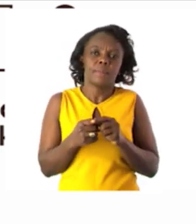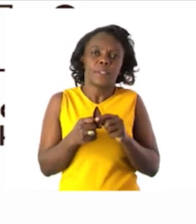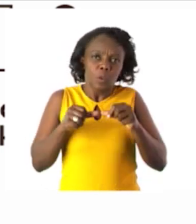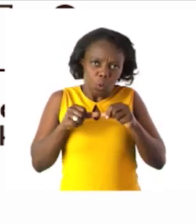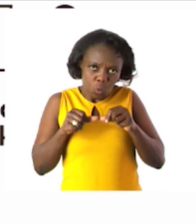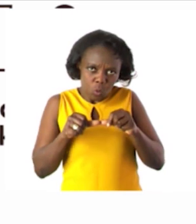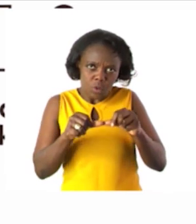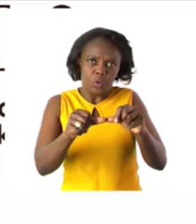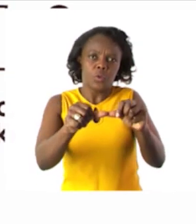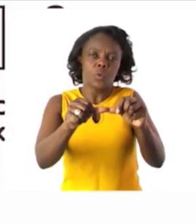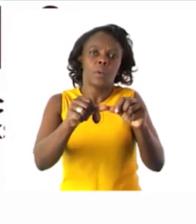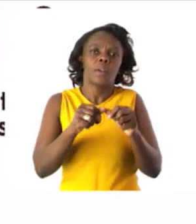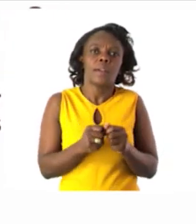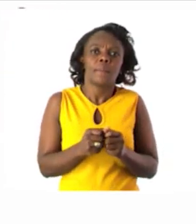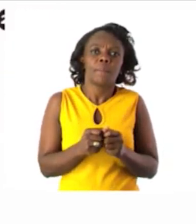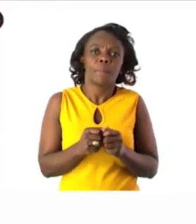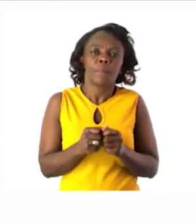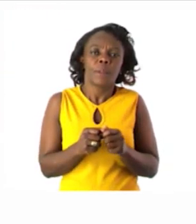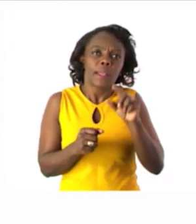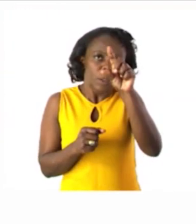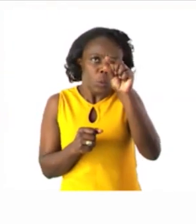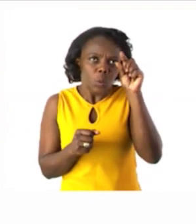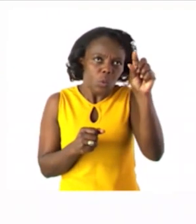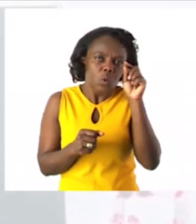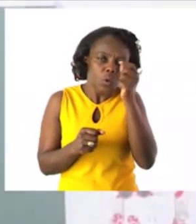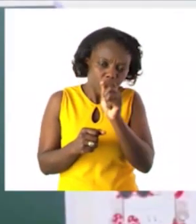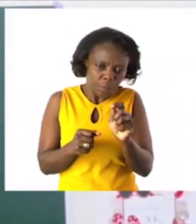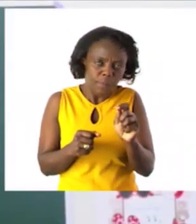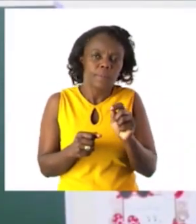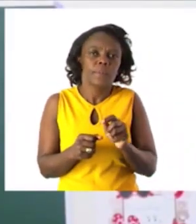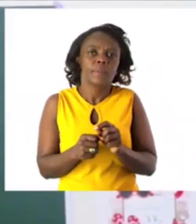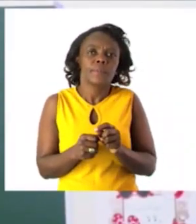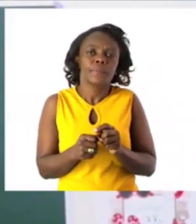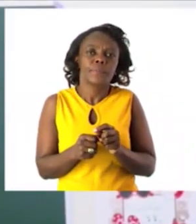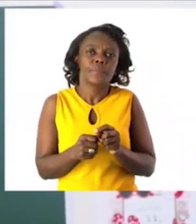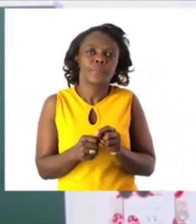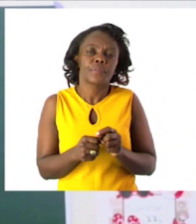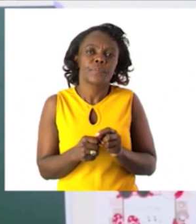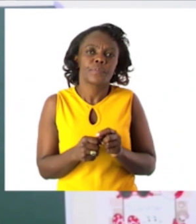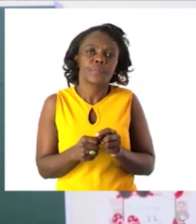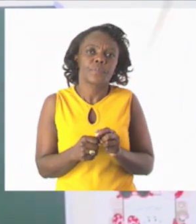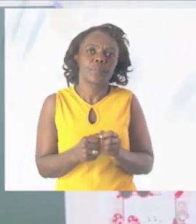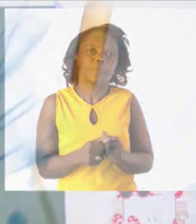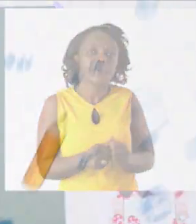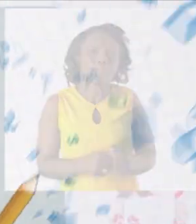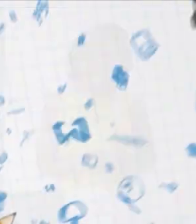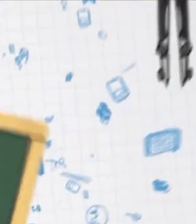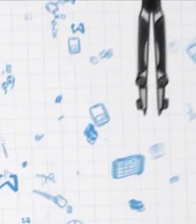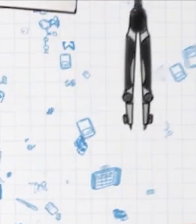how you can put the punctuations at the end of each sentence or wherever it is necessary.